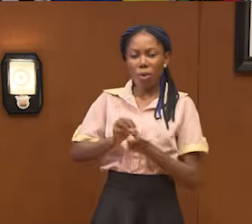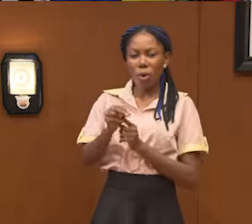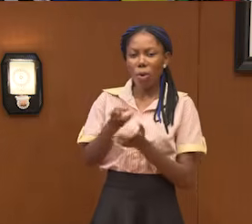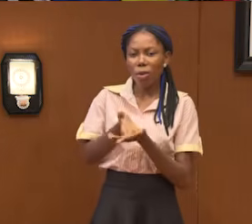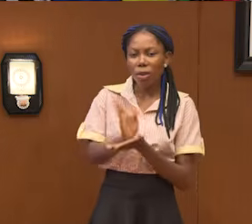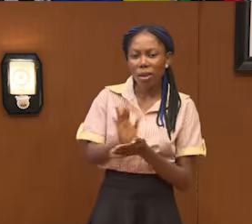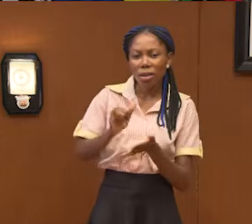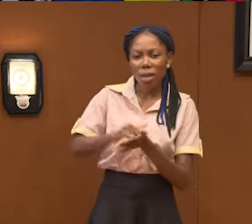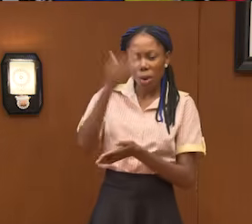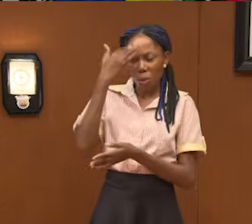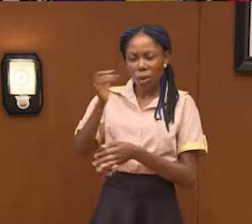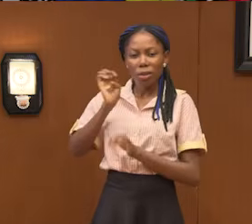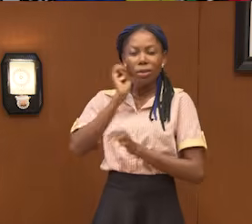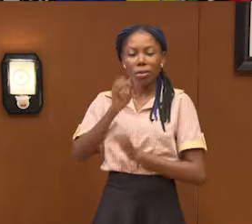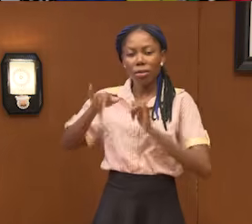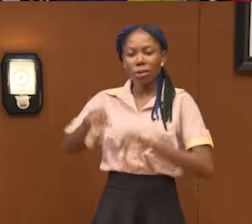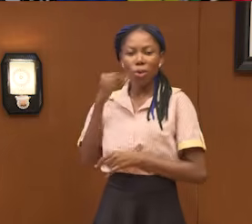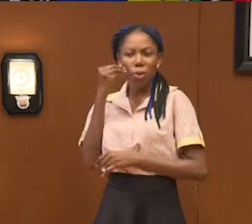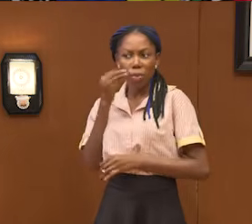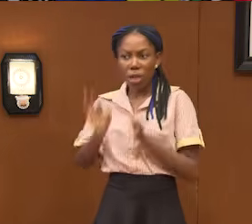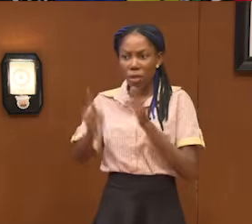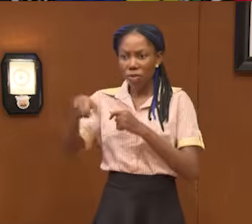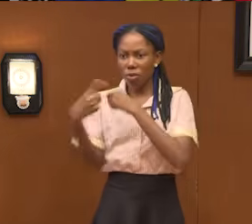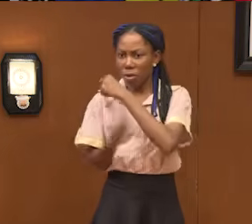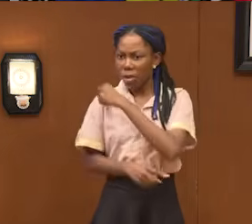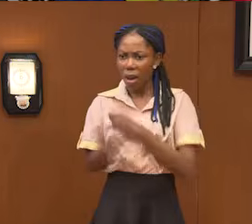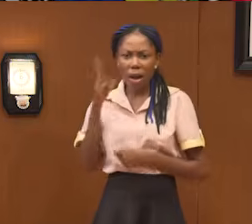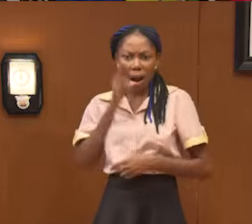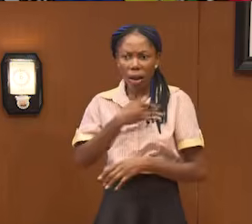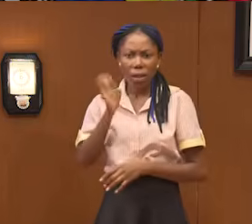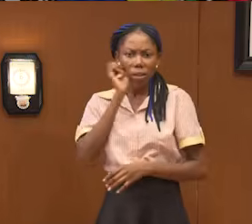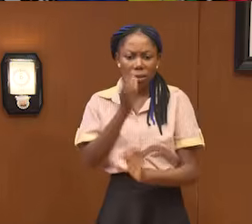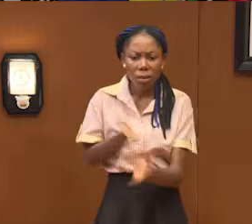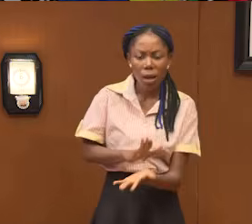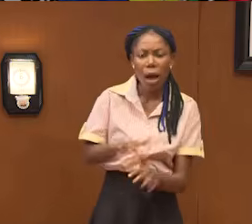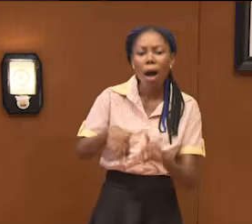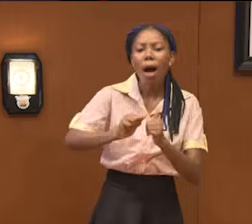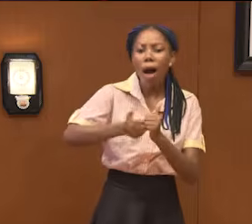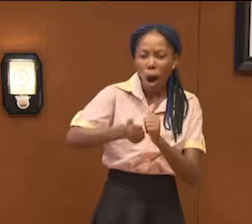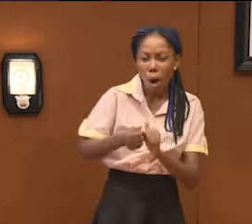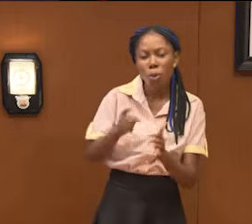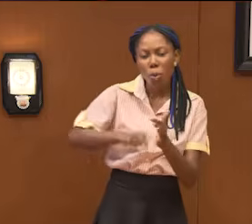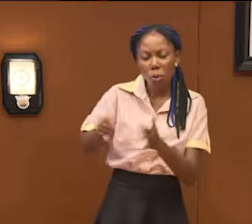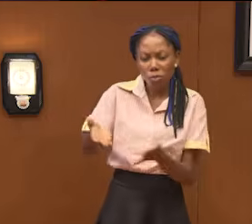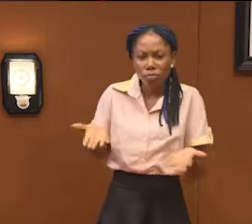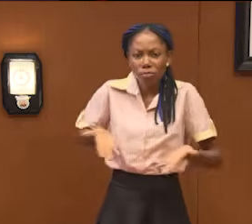to continue being beaten by you. If you beat her and she falls down and she dies, what do you think will happen to you?